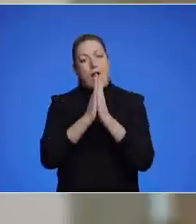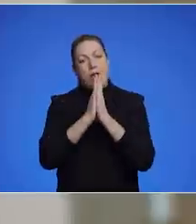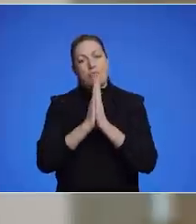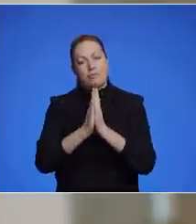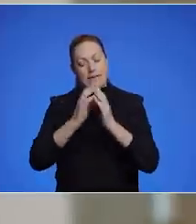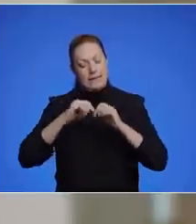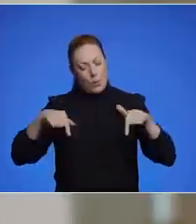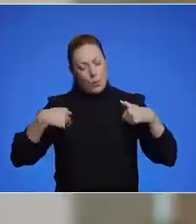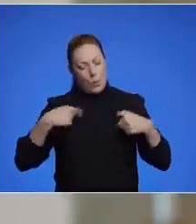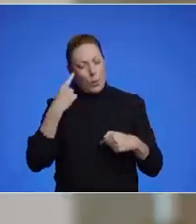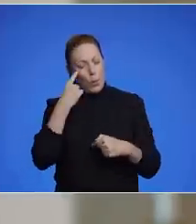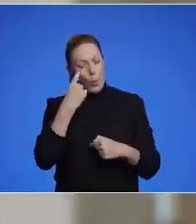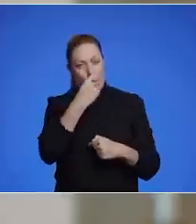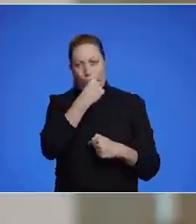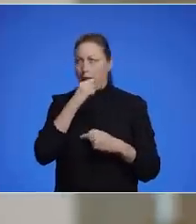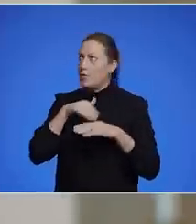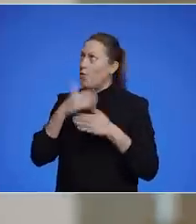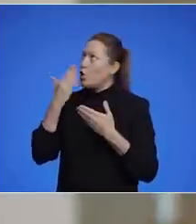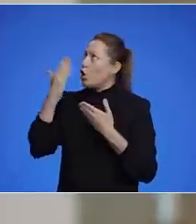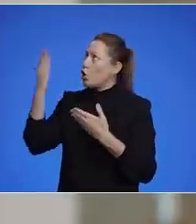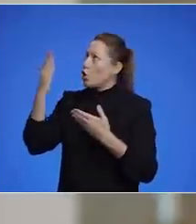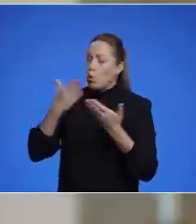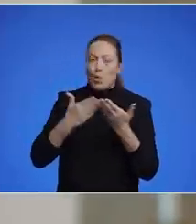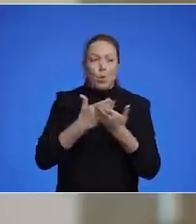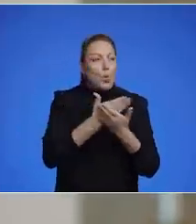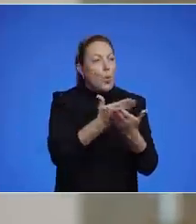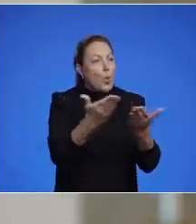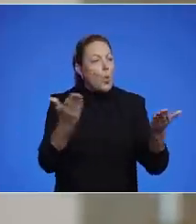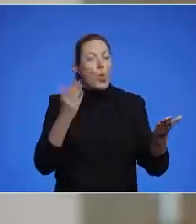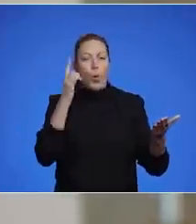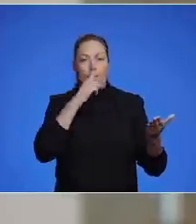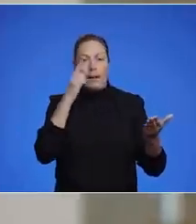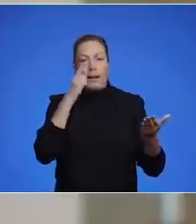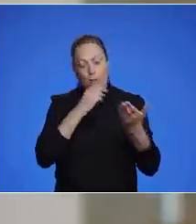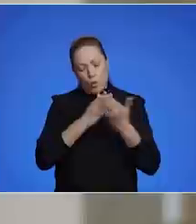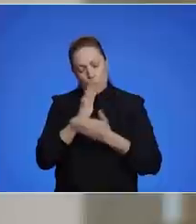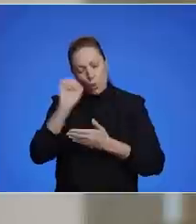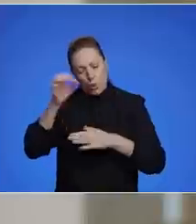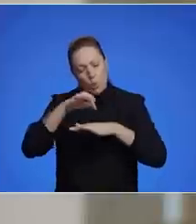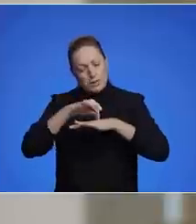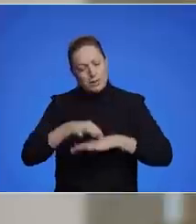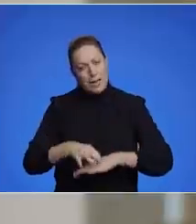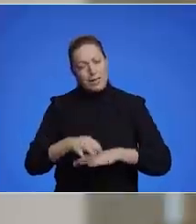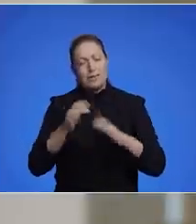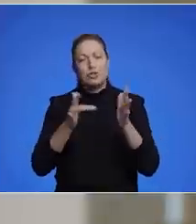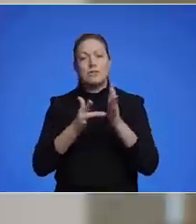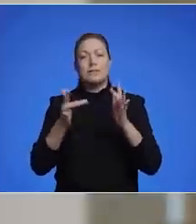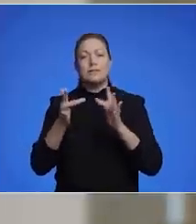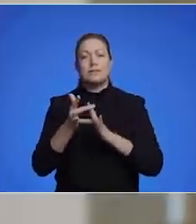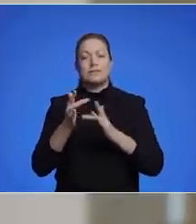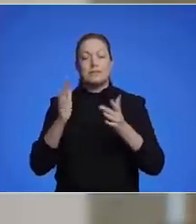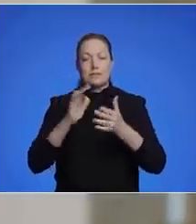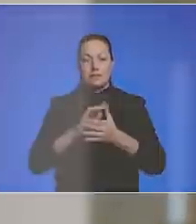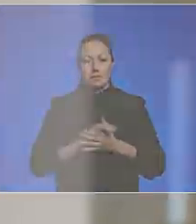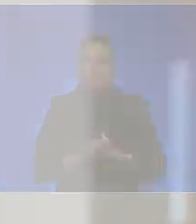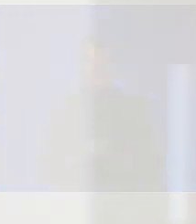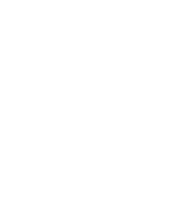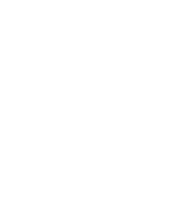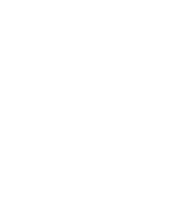us forth as your witnesses to all the earth. And we ask this in the name of Jesus, your Son. Amen.